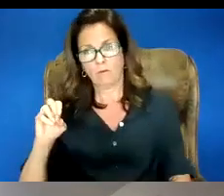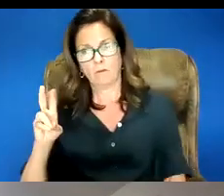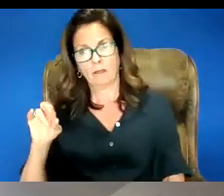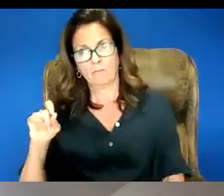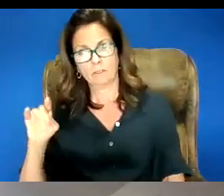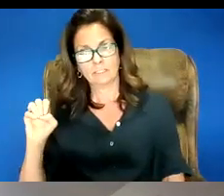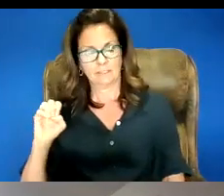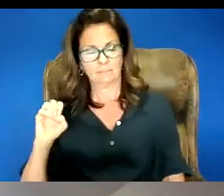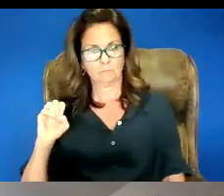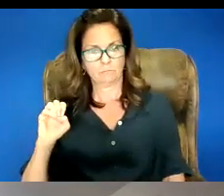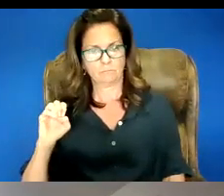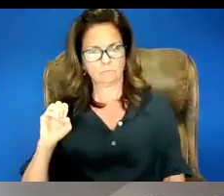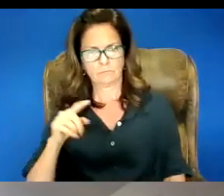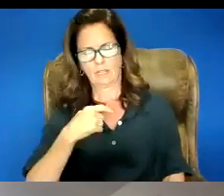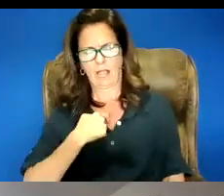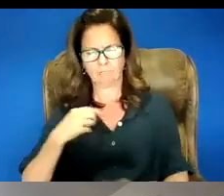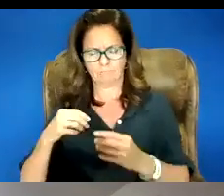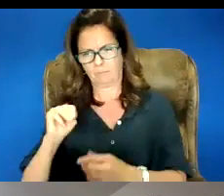Let's see, I'm just scrolling down.